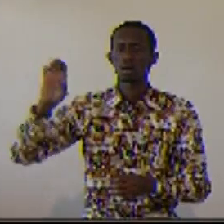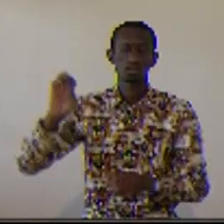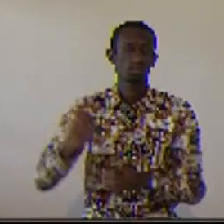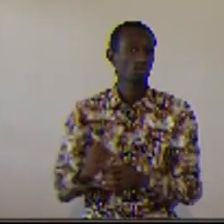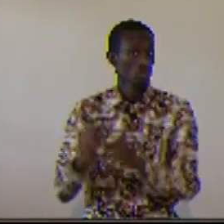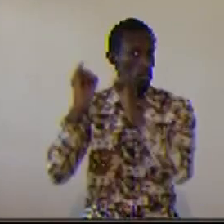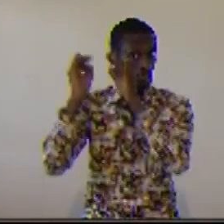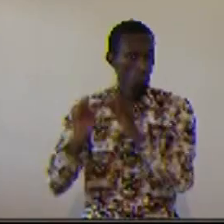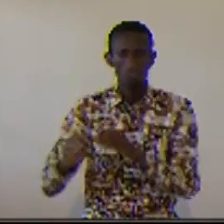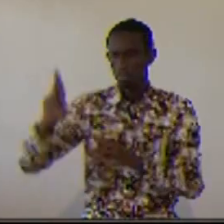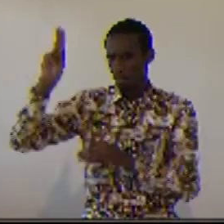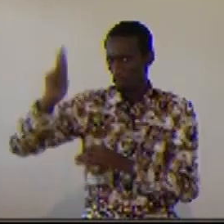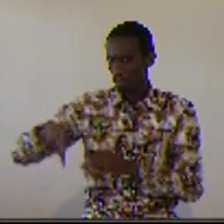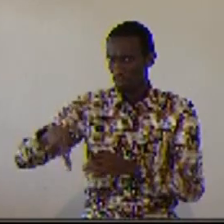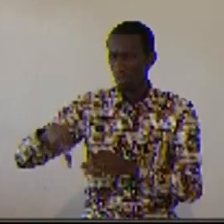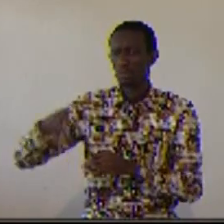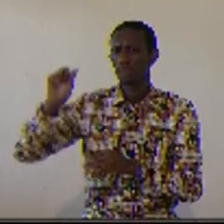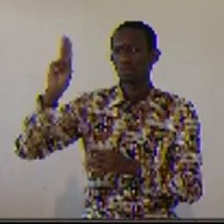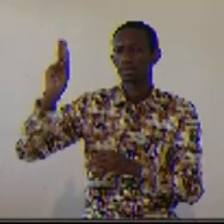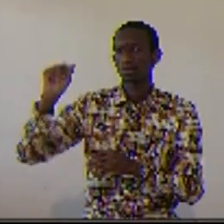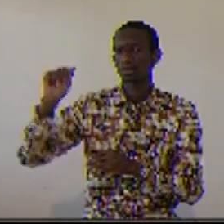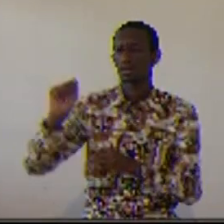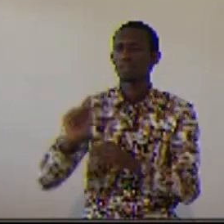big, that means the